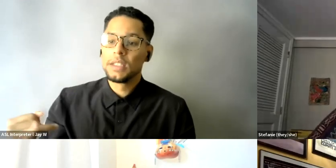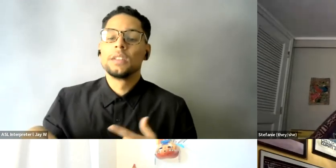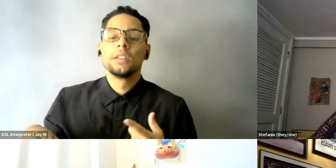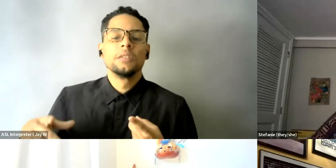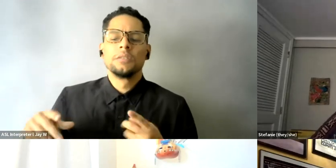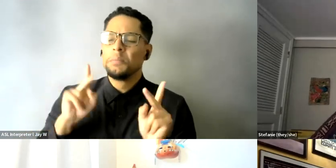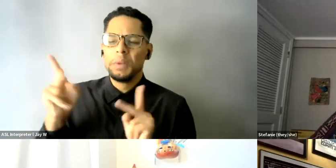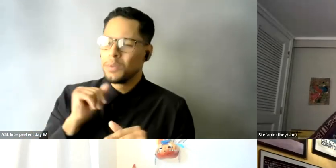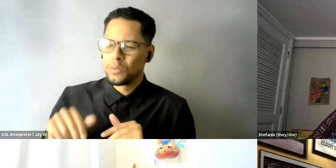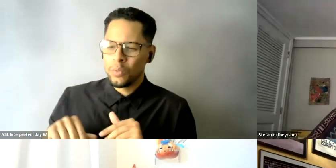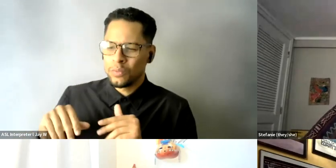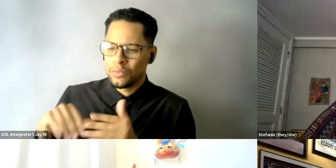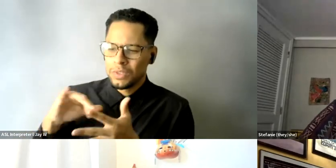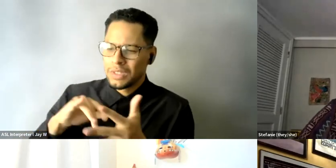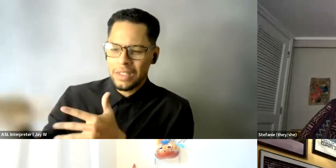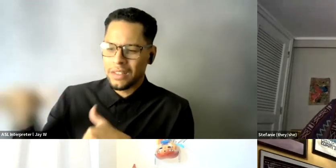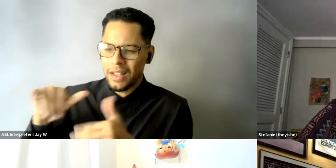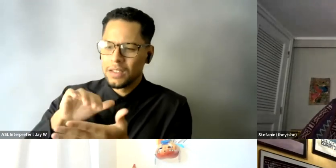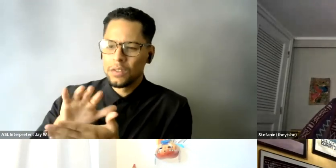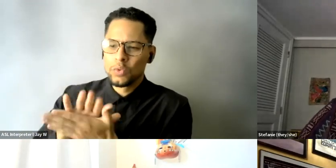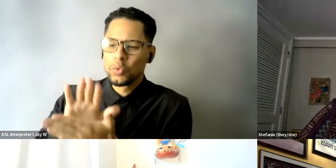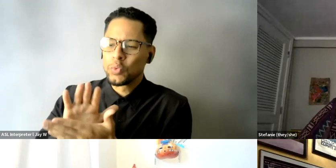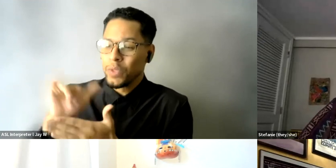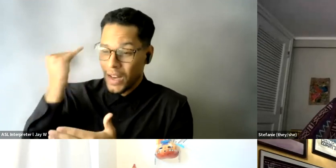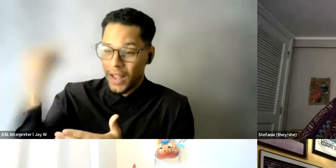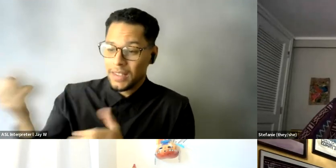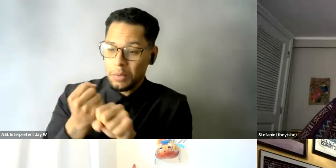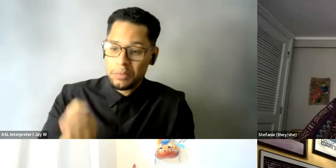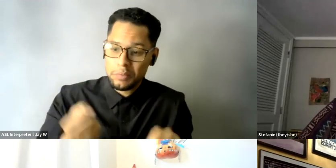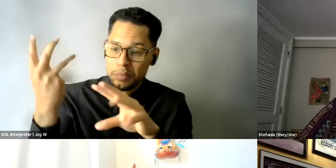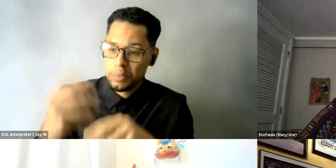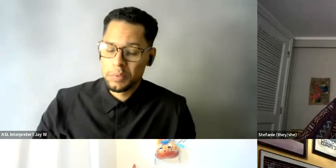us. I mean, as a society,